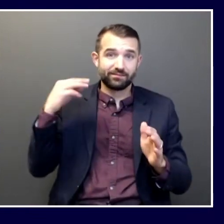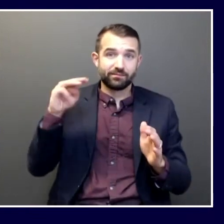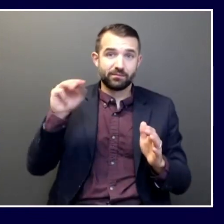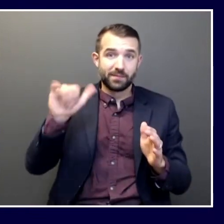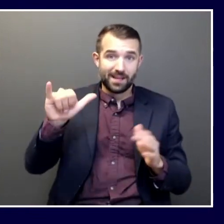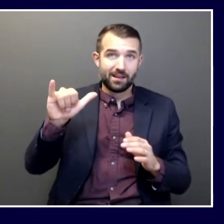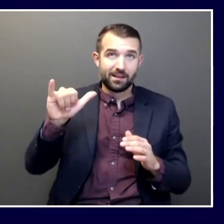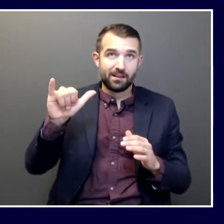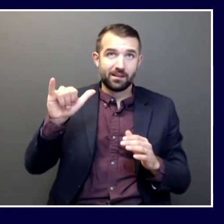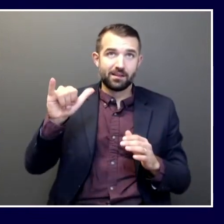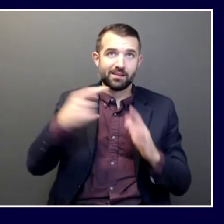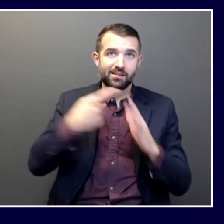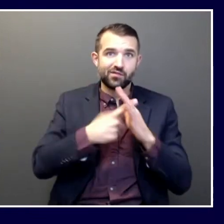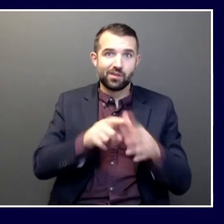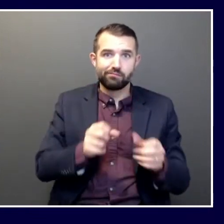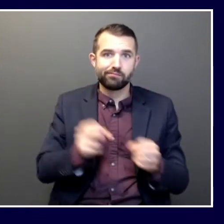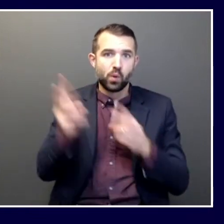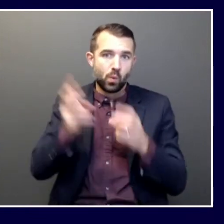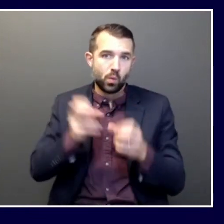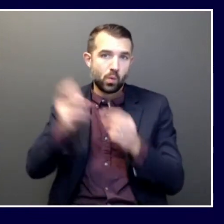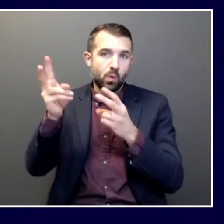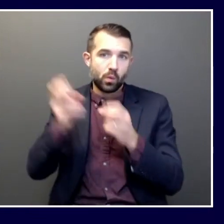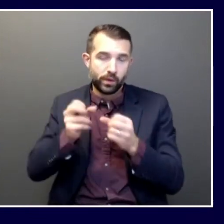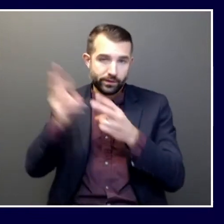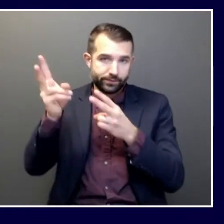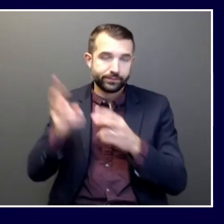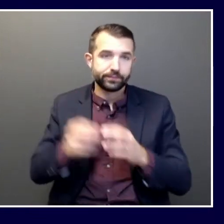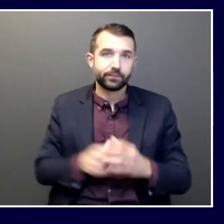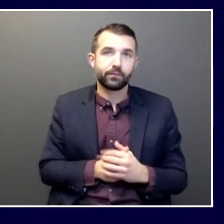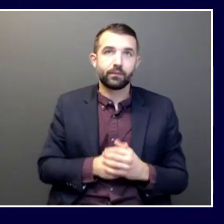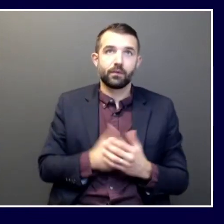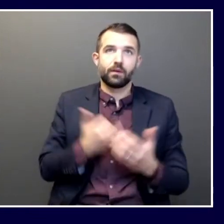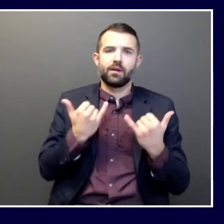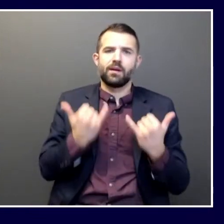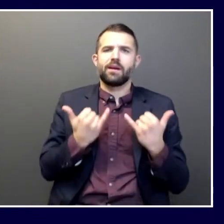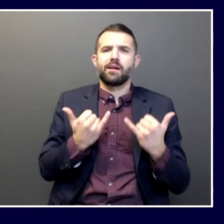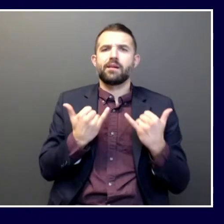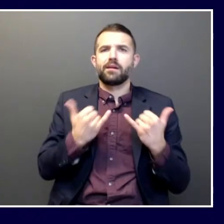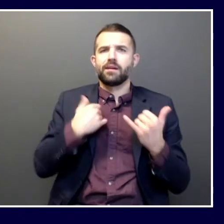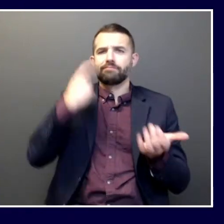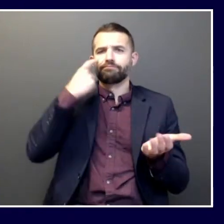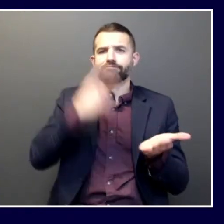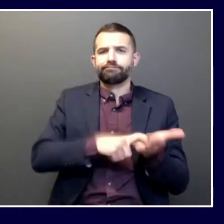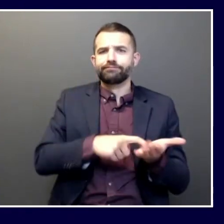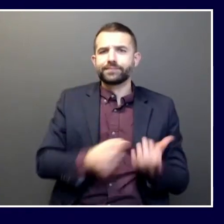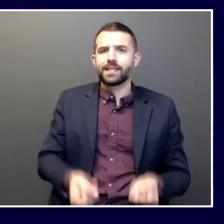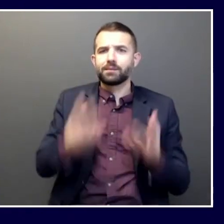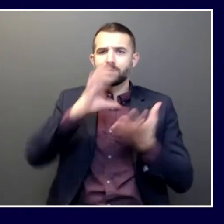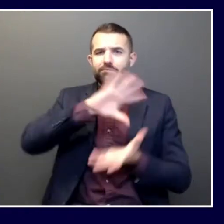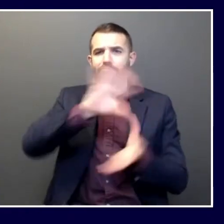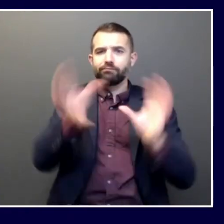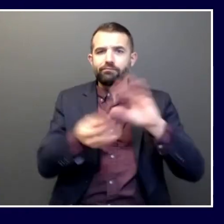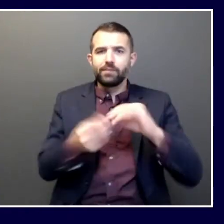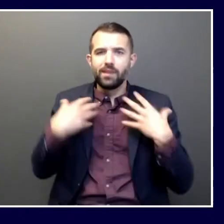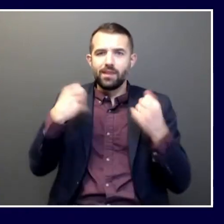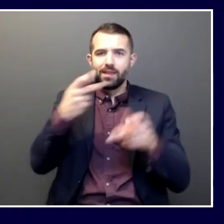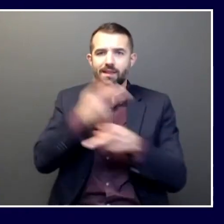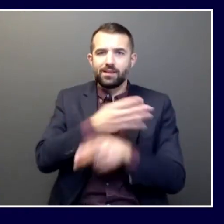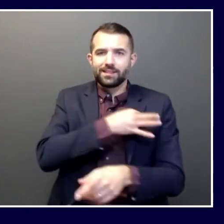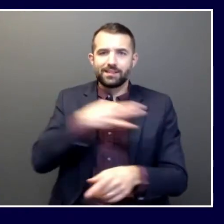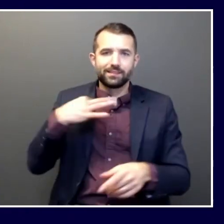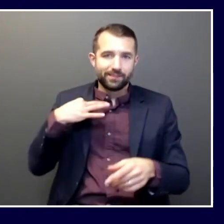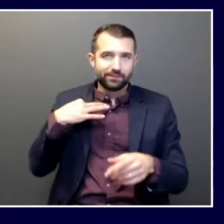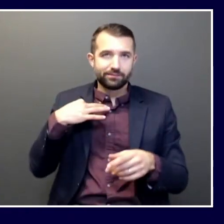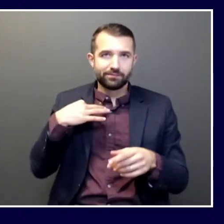fewer workers whose vaccination status is being reported on. And I'm wondering what the difference in that number can be